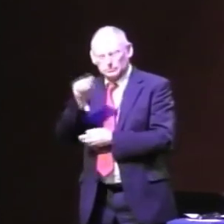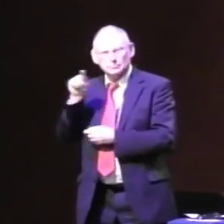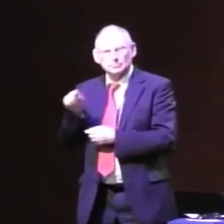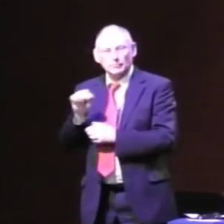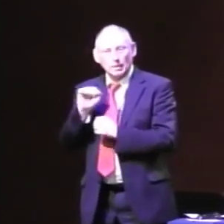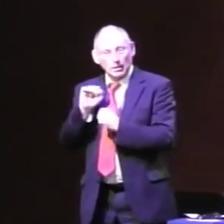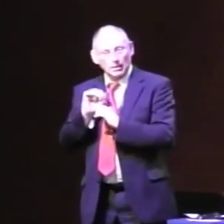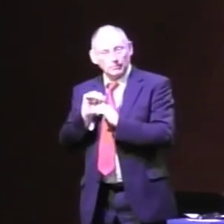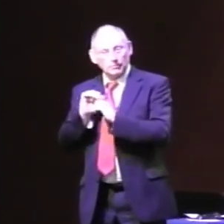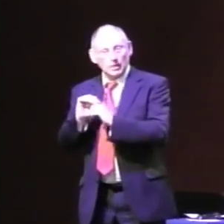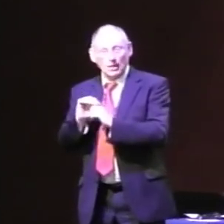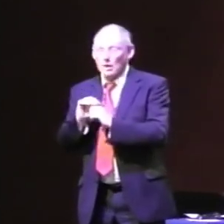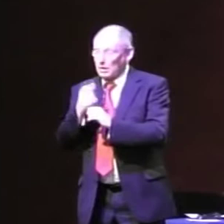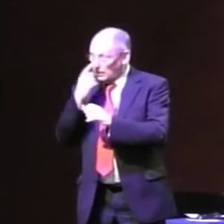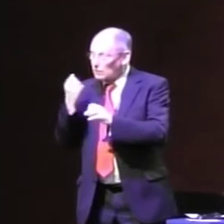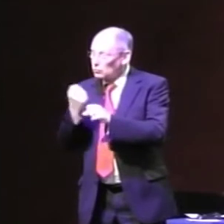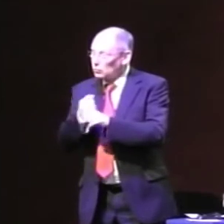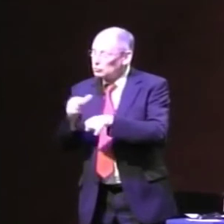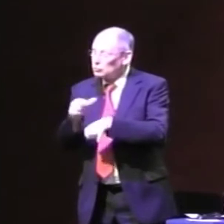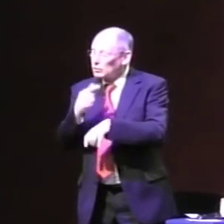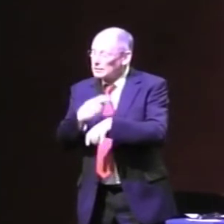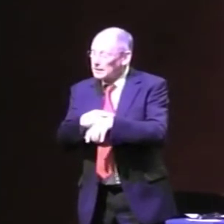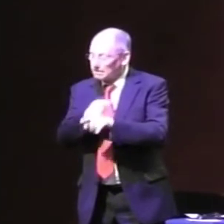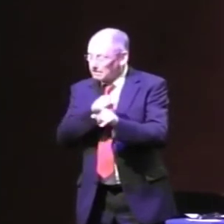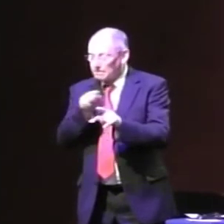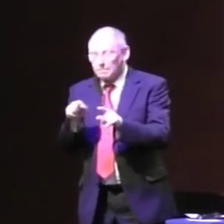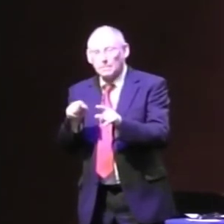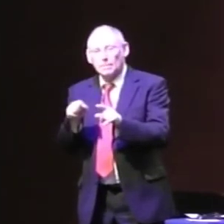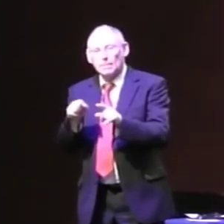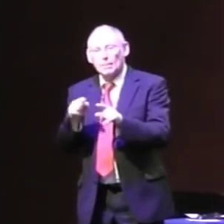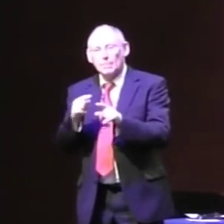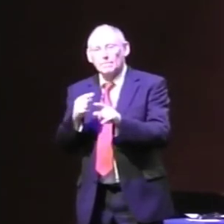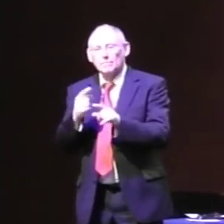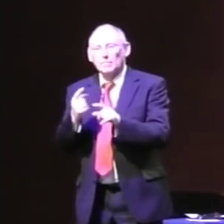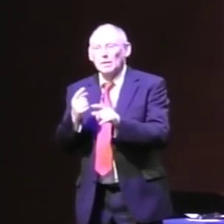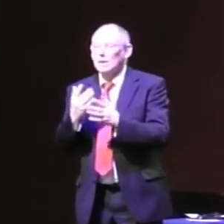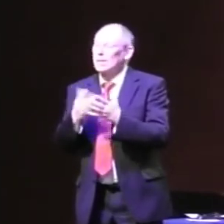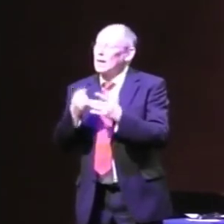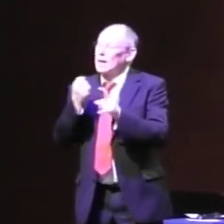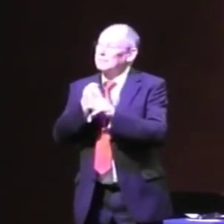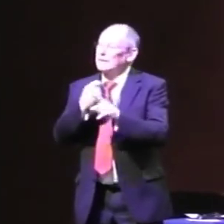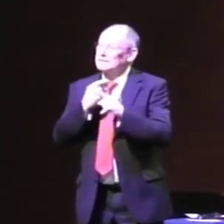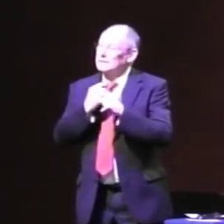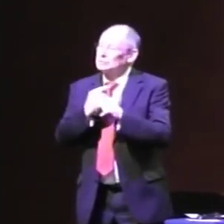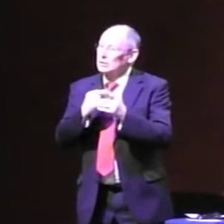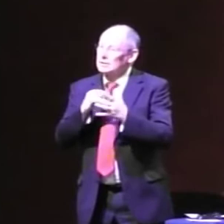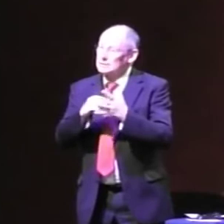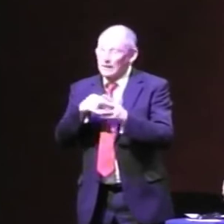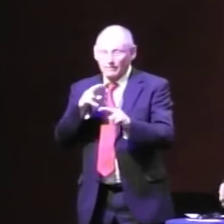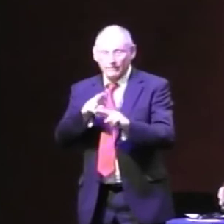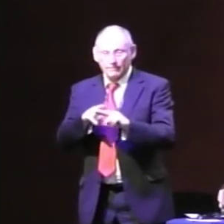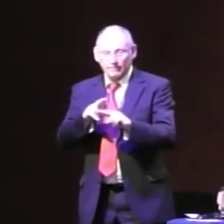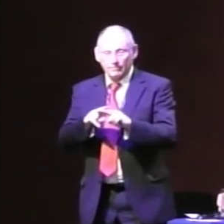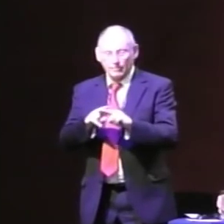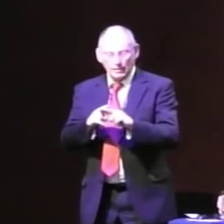whether that can actually be done in such a short space of time. In terms of impact on the teaching staff, there have been